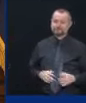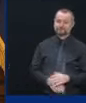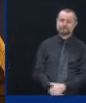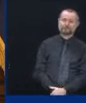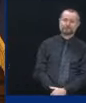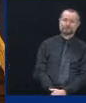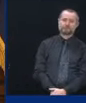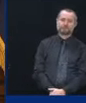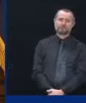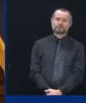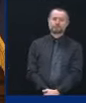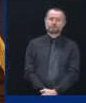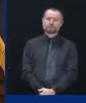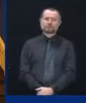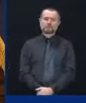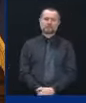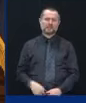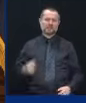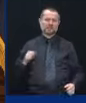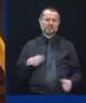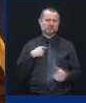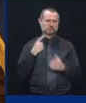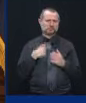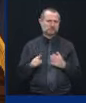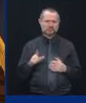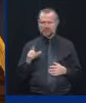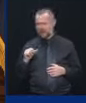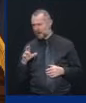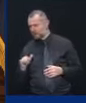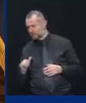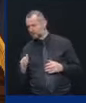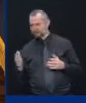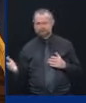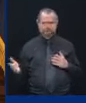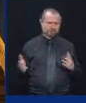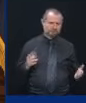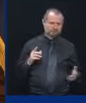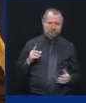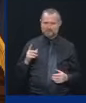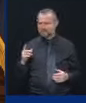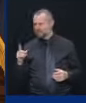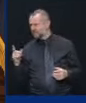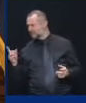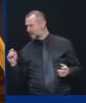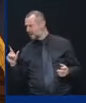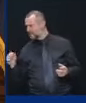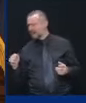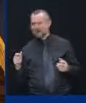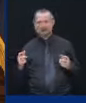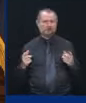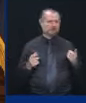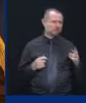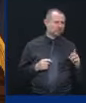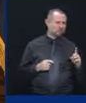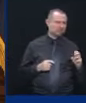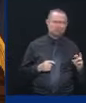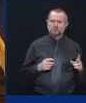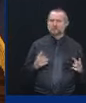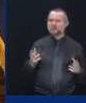I have to check, maybe Larry or Dr. Zucker or Melissa can speak about the vaccine tracker. On your first